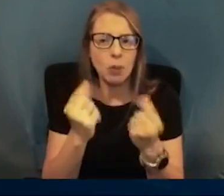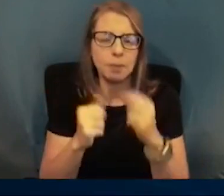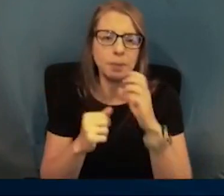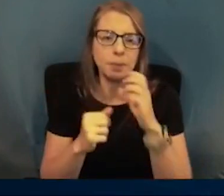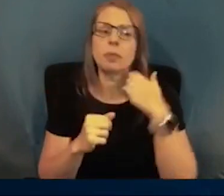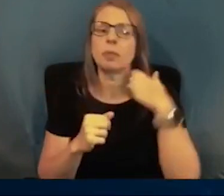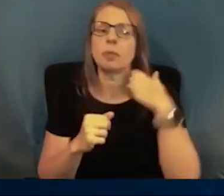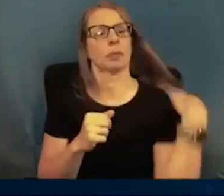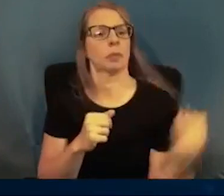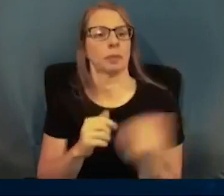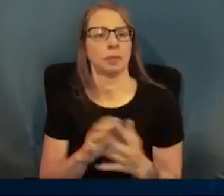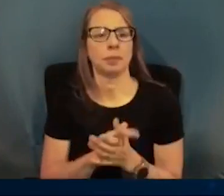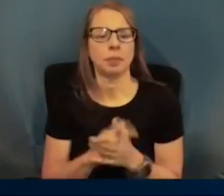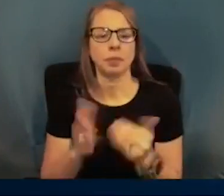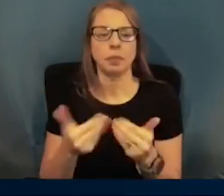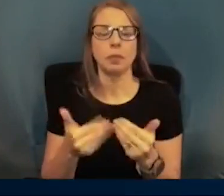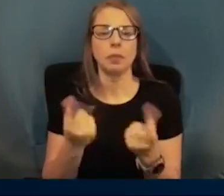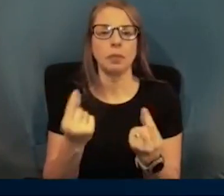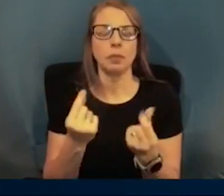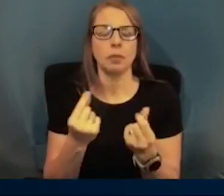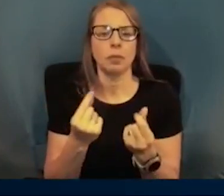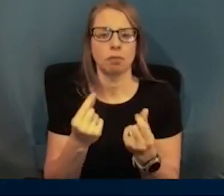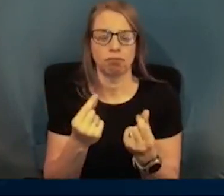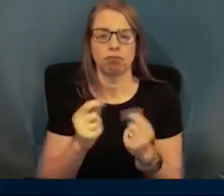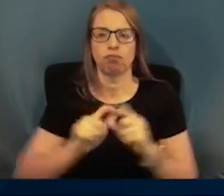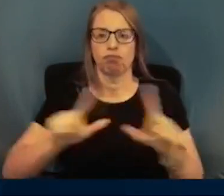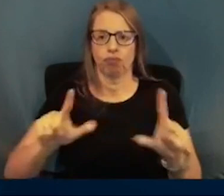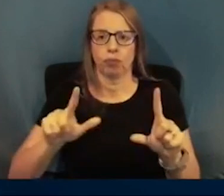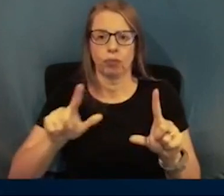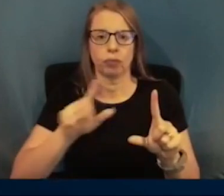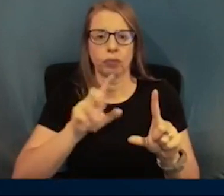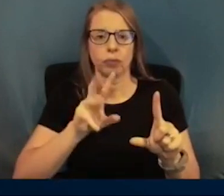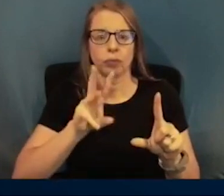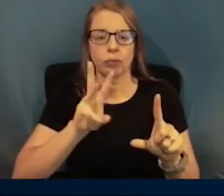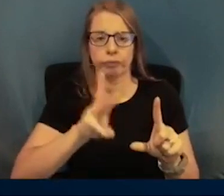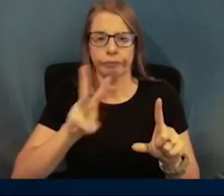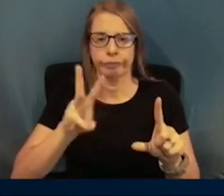the easiest is to go to our website at